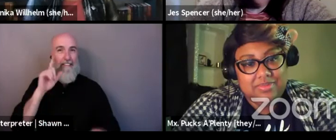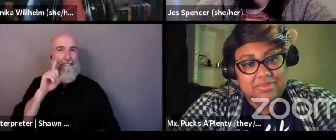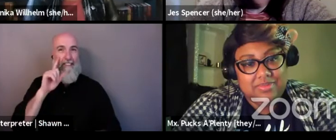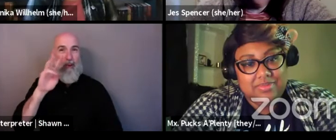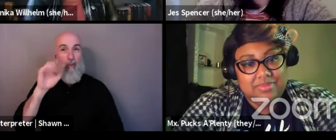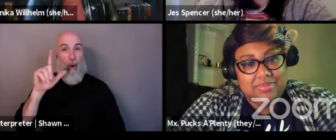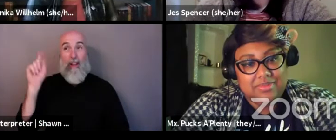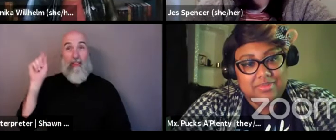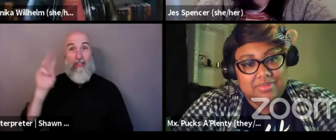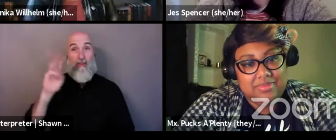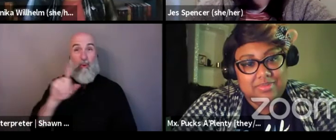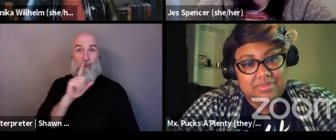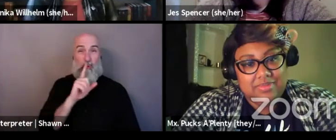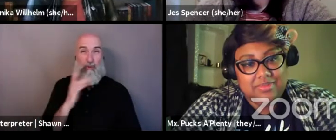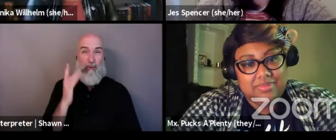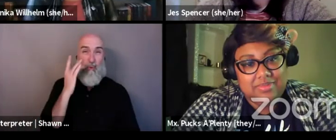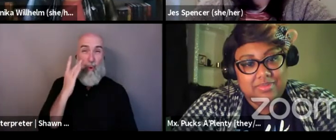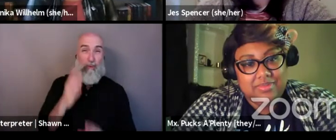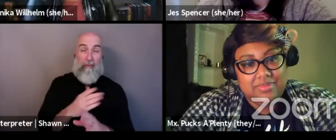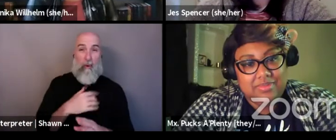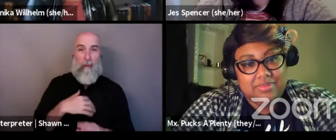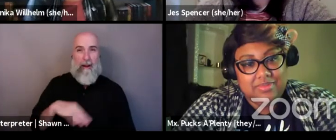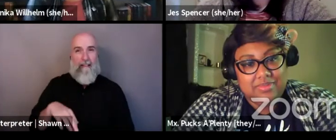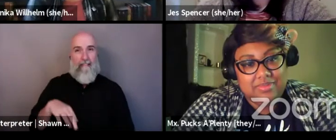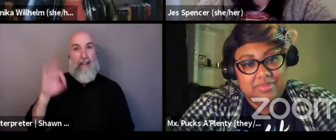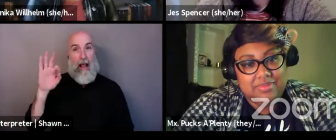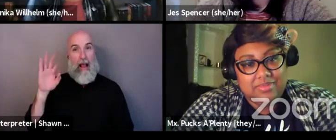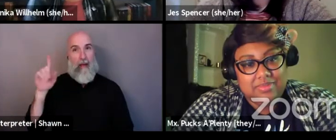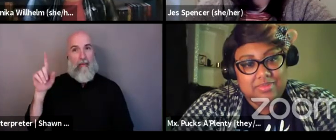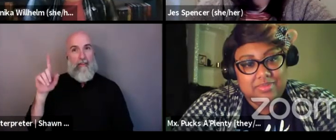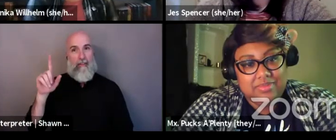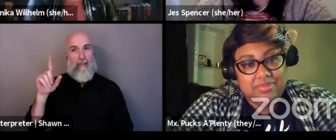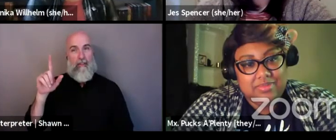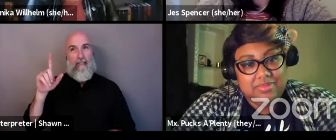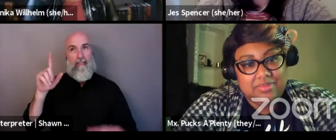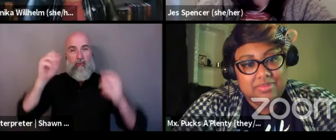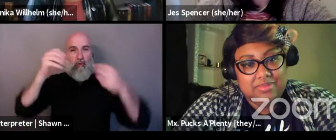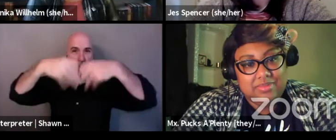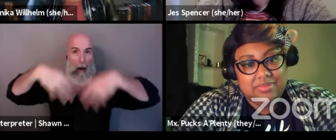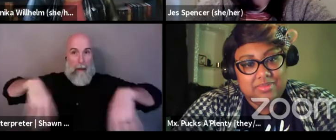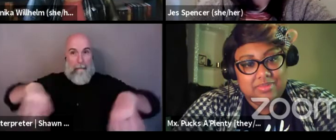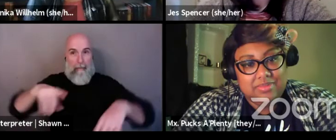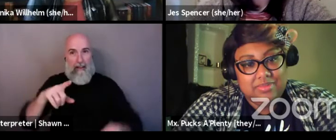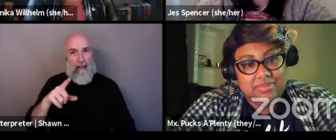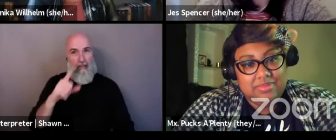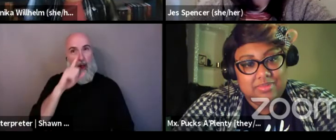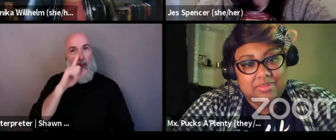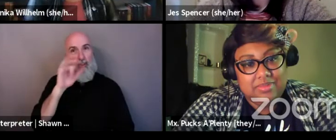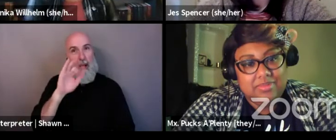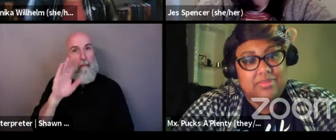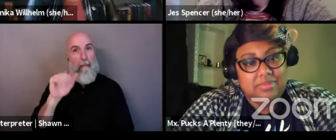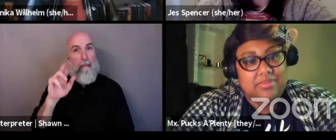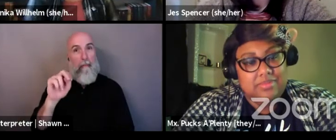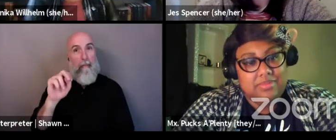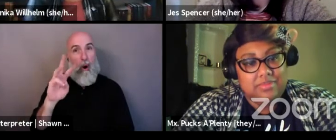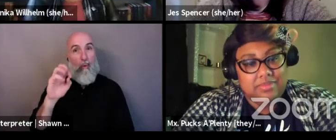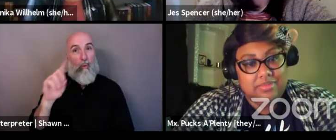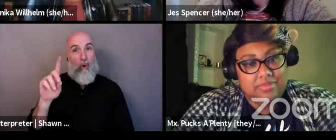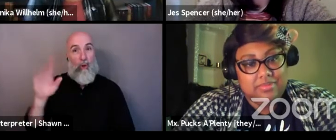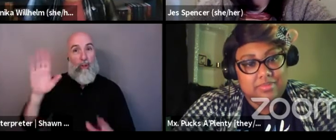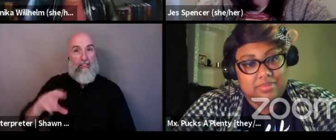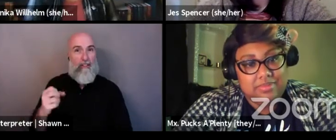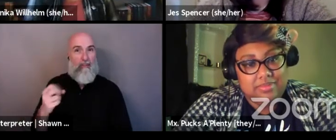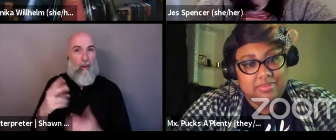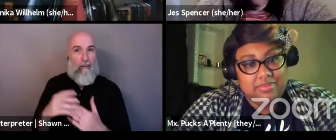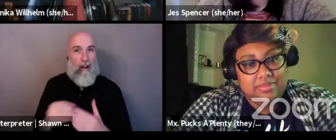This wall was really gross before, but I found this drape that makes it look like barnwood. So that was like